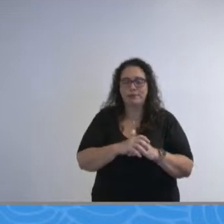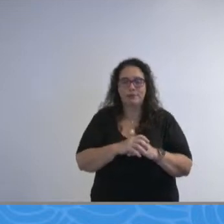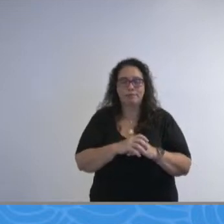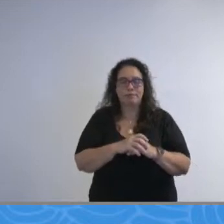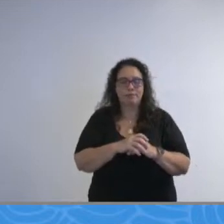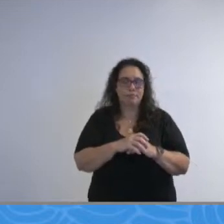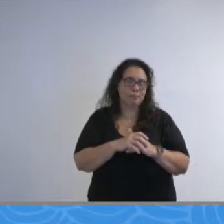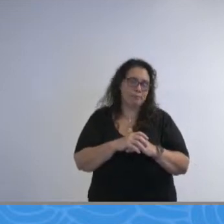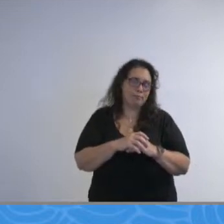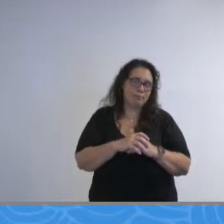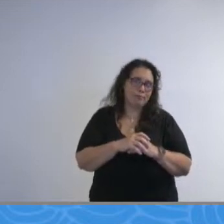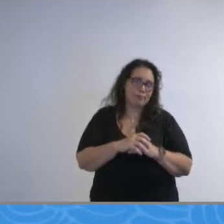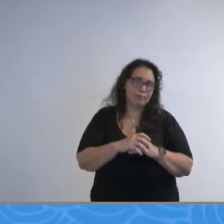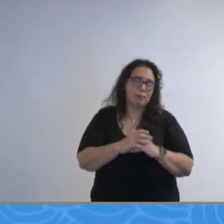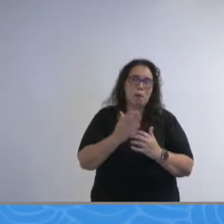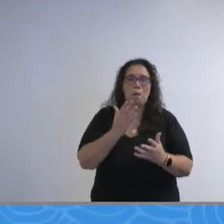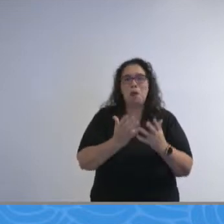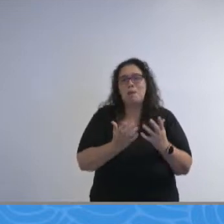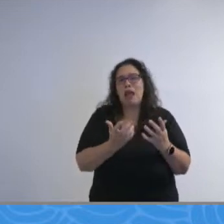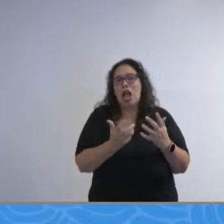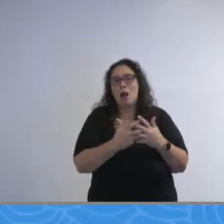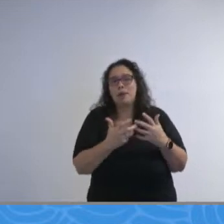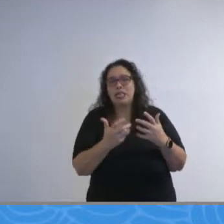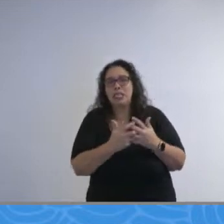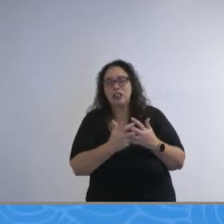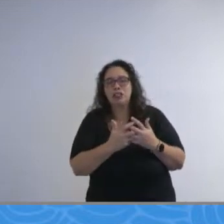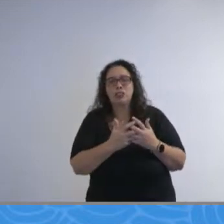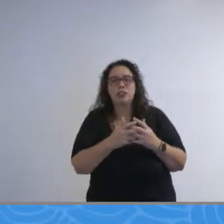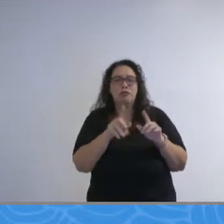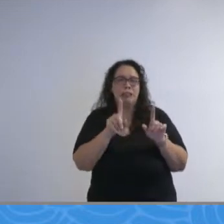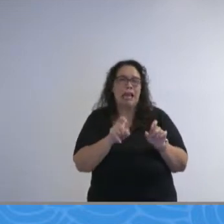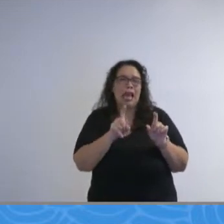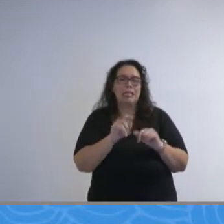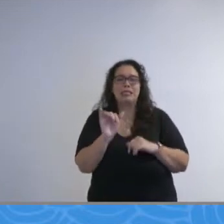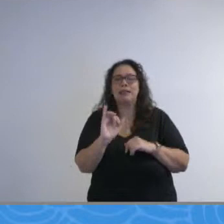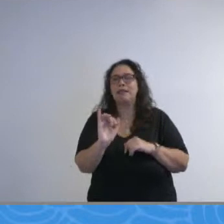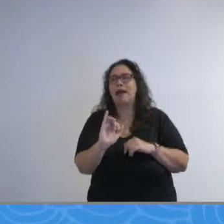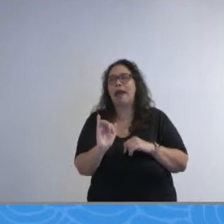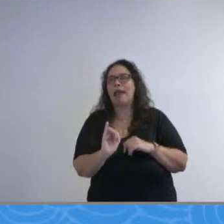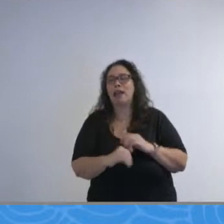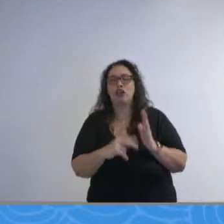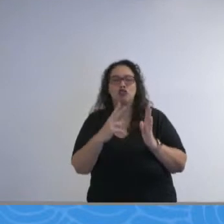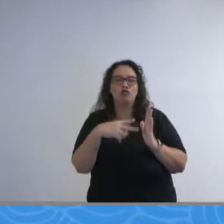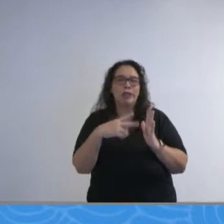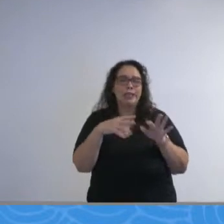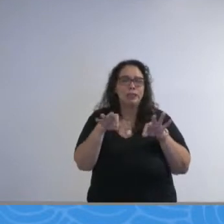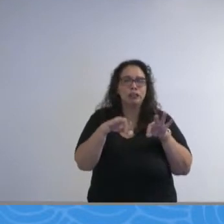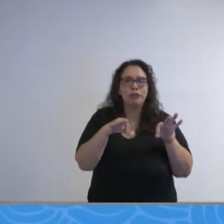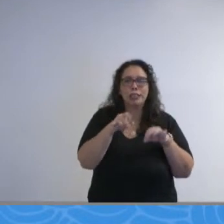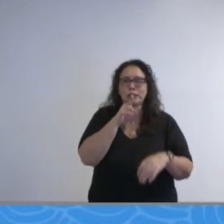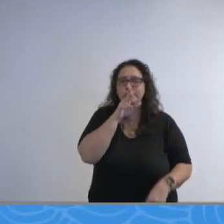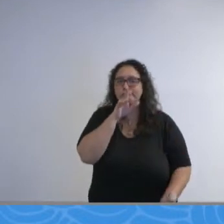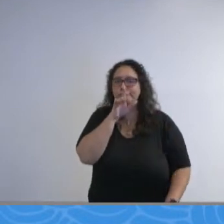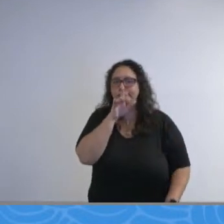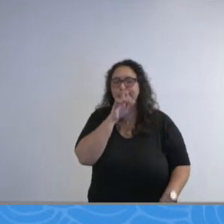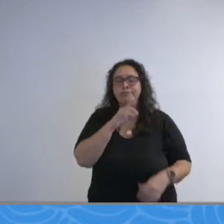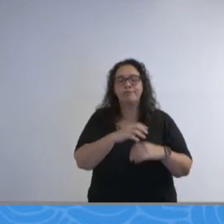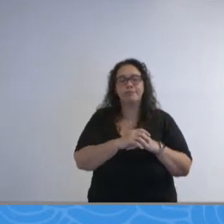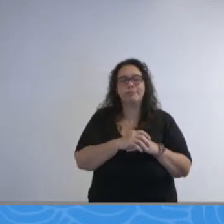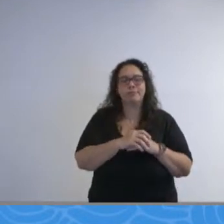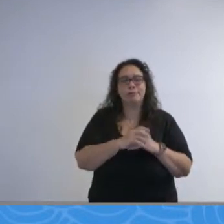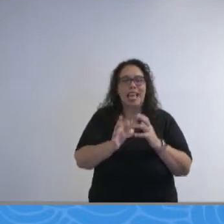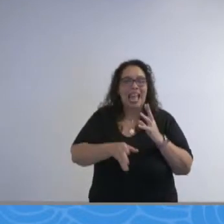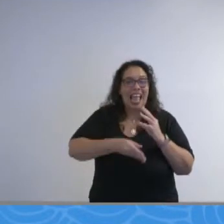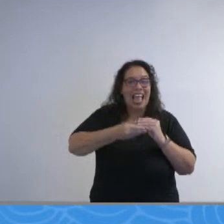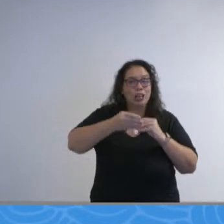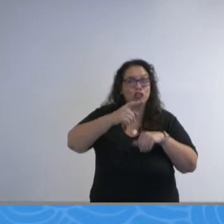if they get accommodations like reading things out loud, extra time, and also they can opt out